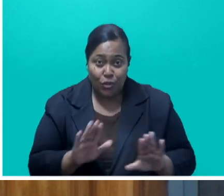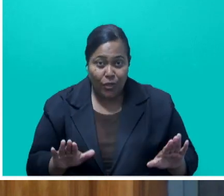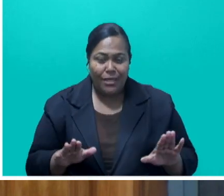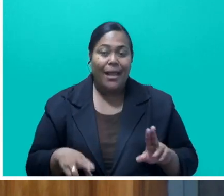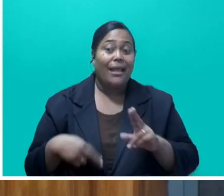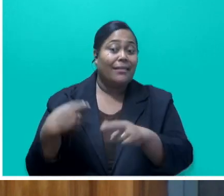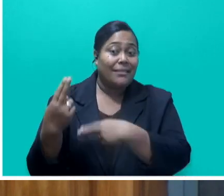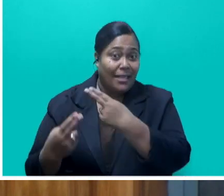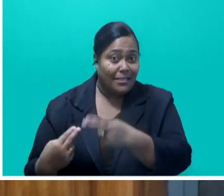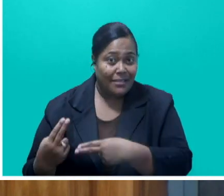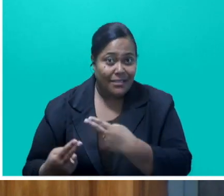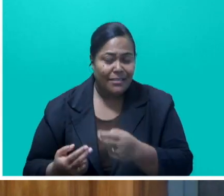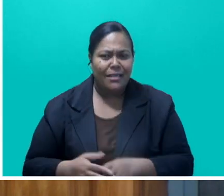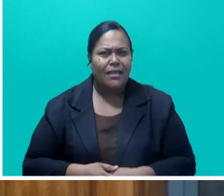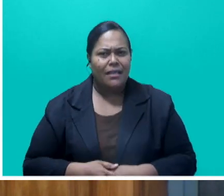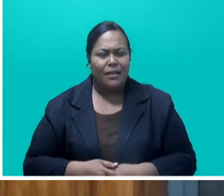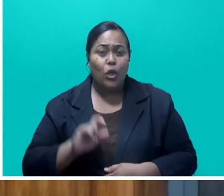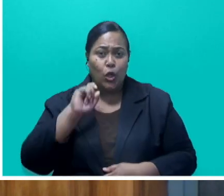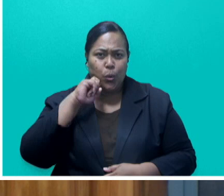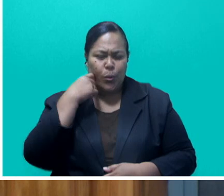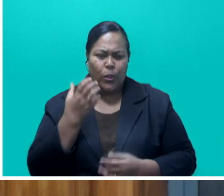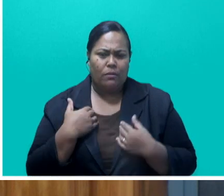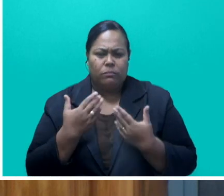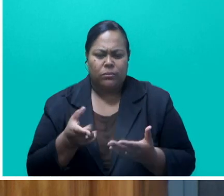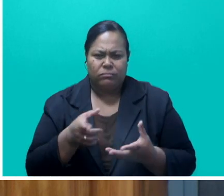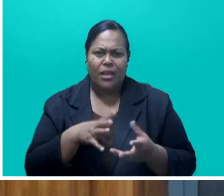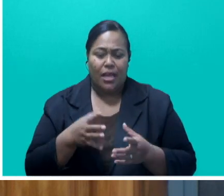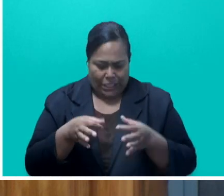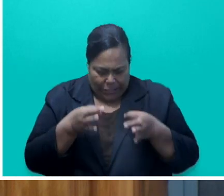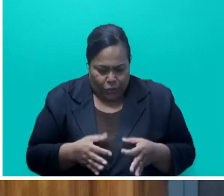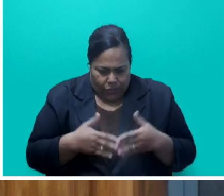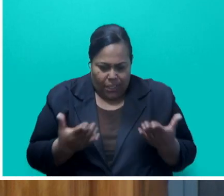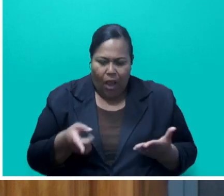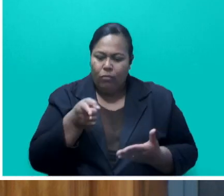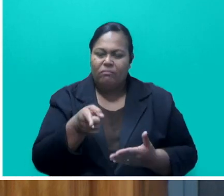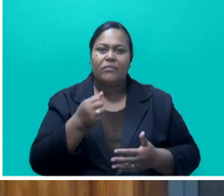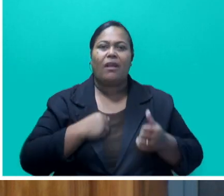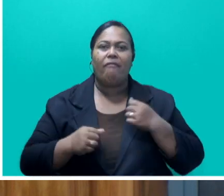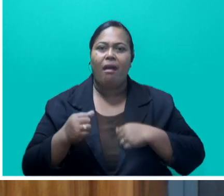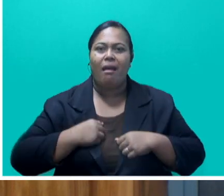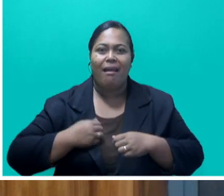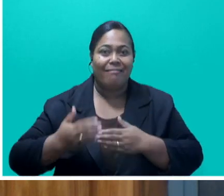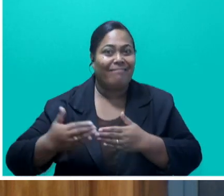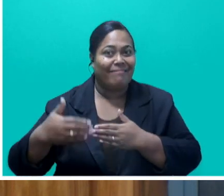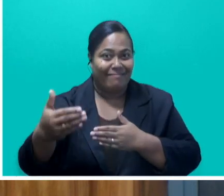descendants having to bear the consequences of our decisions fueled my zeal to